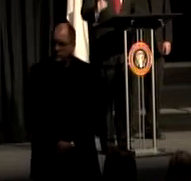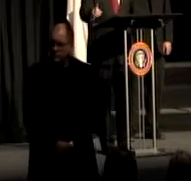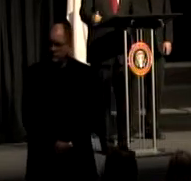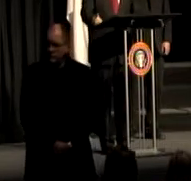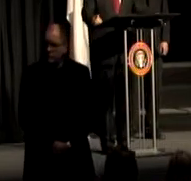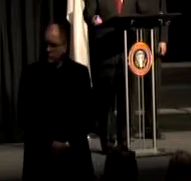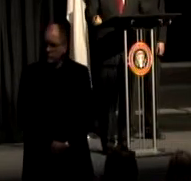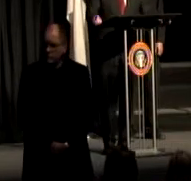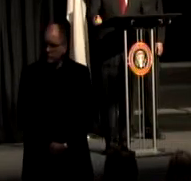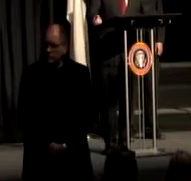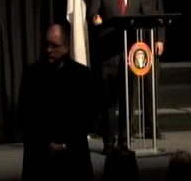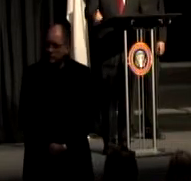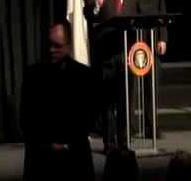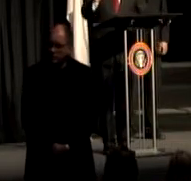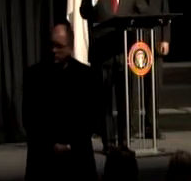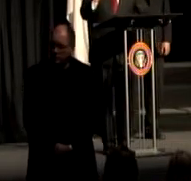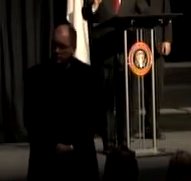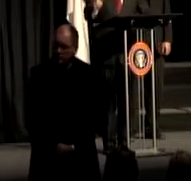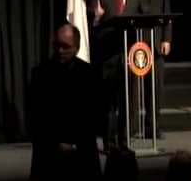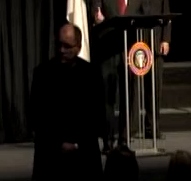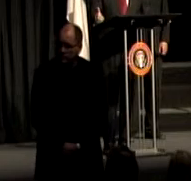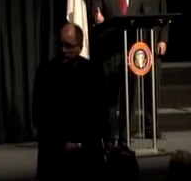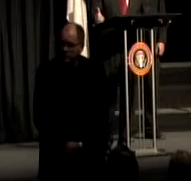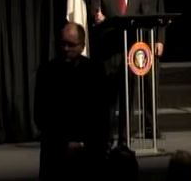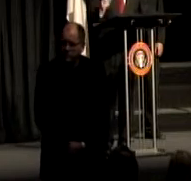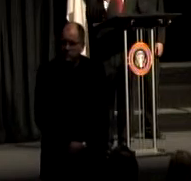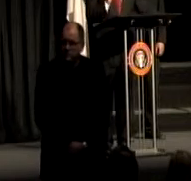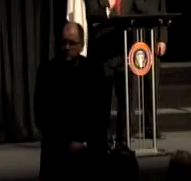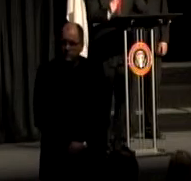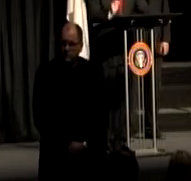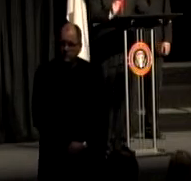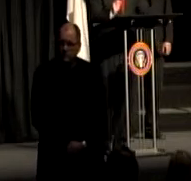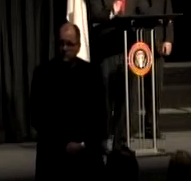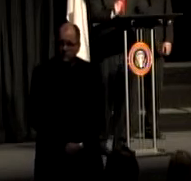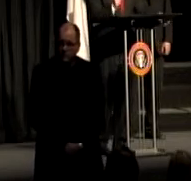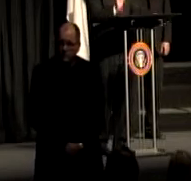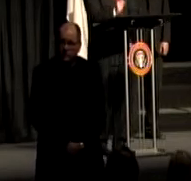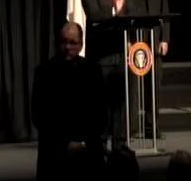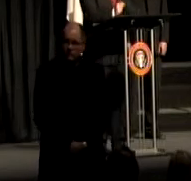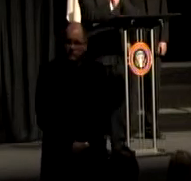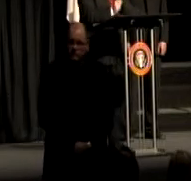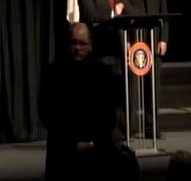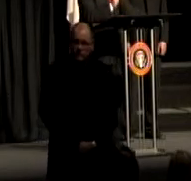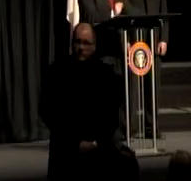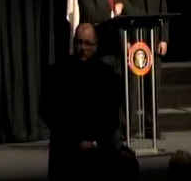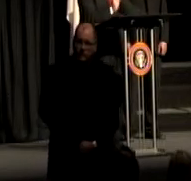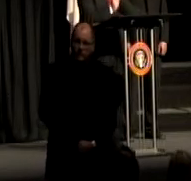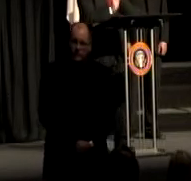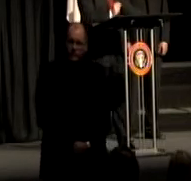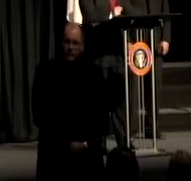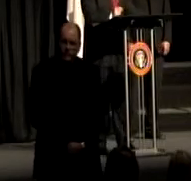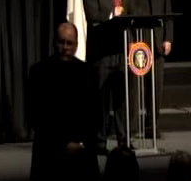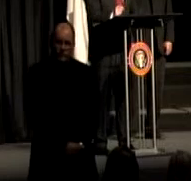I want to be your pastor I want the body of Christ to be so unified that you do not have to agree with